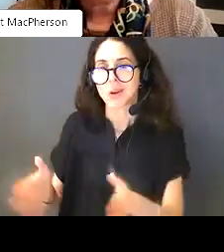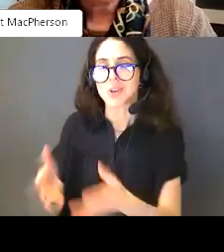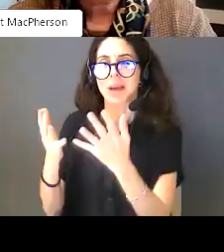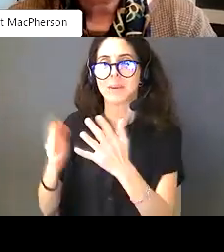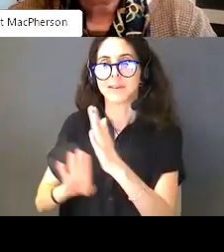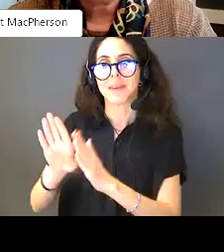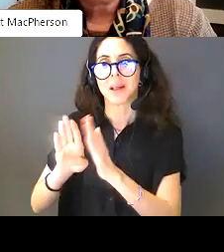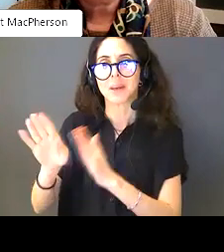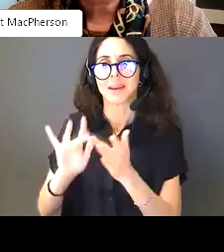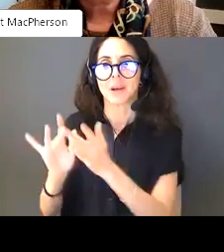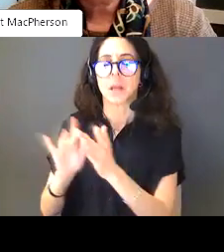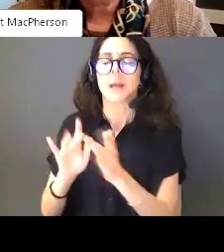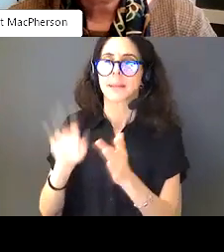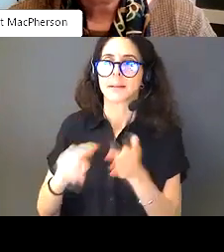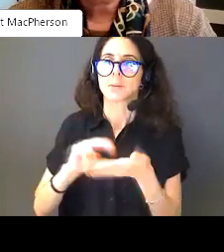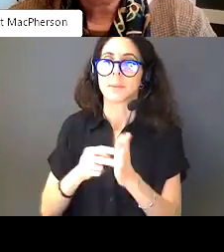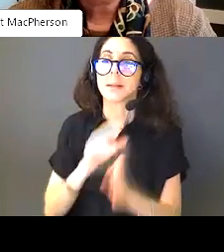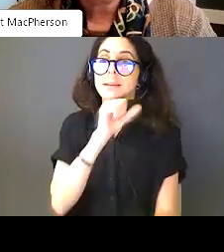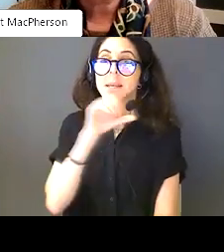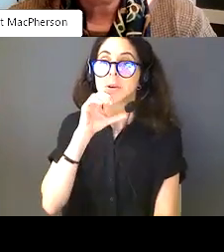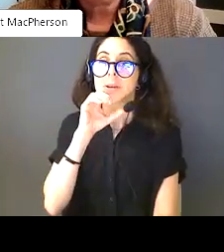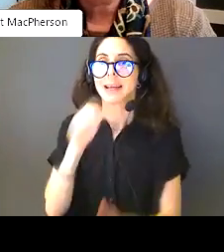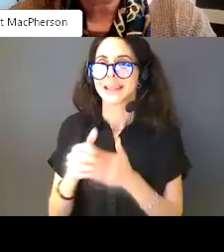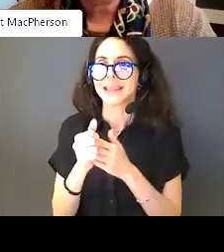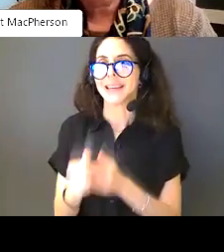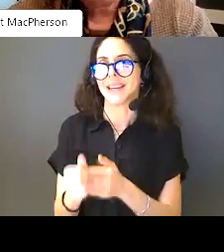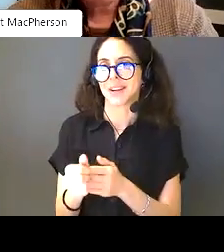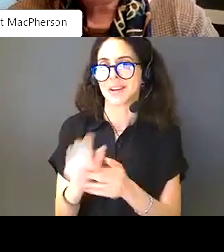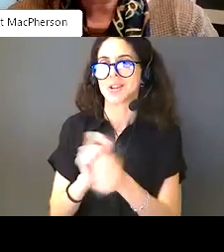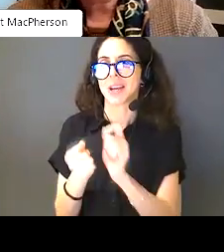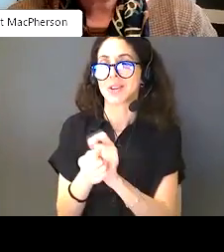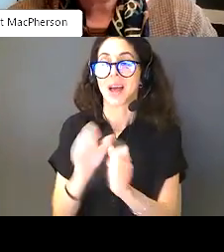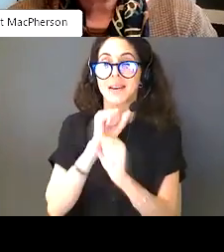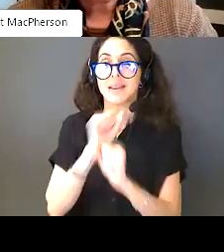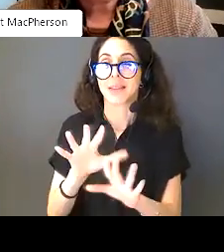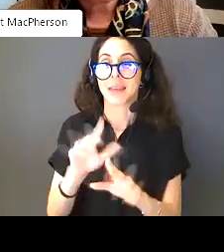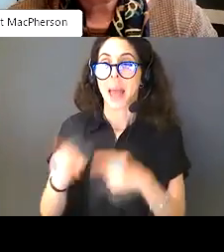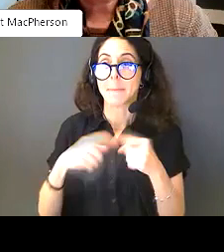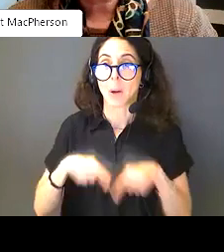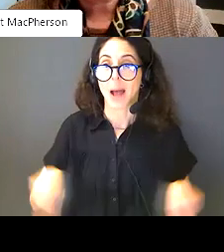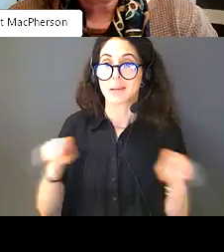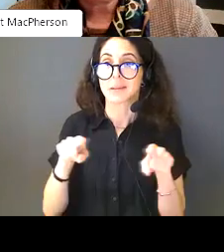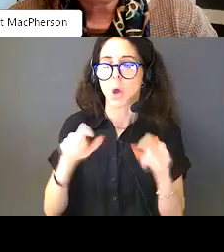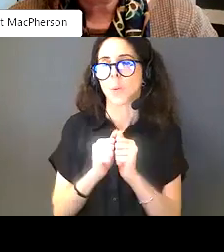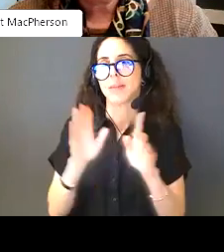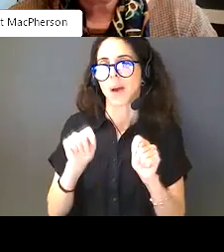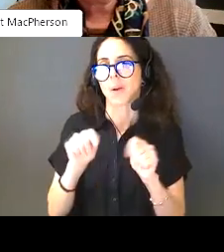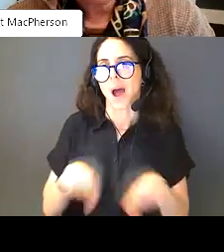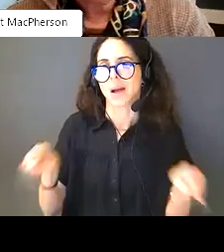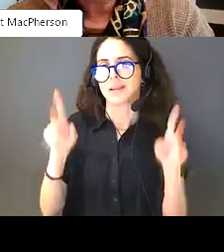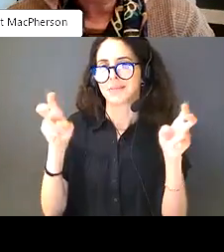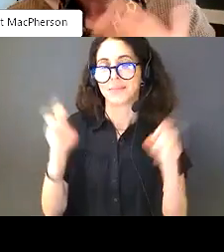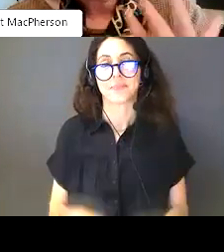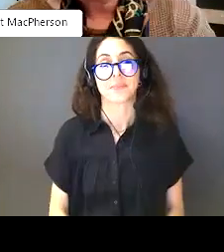the idea of seniors leading change. Nothing about us without us. And then there's practical information about starting a network,